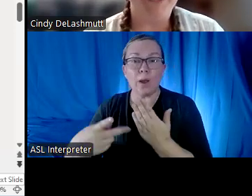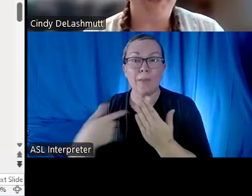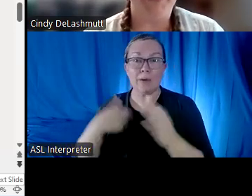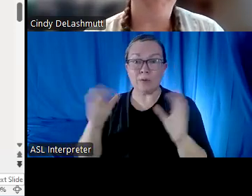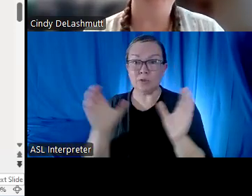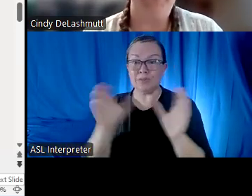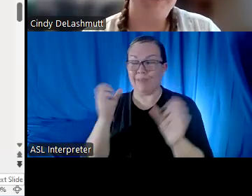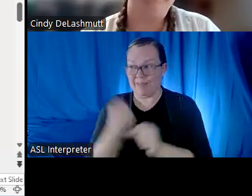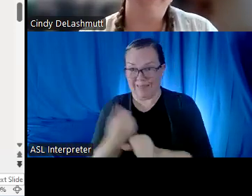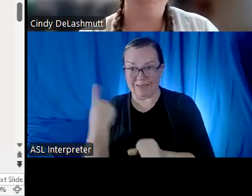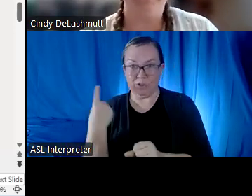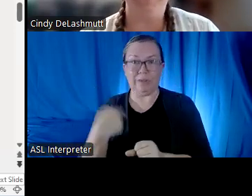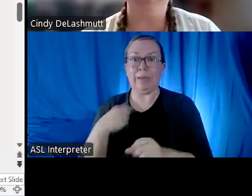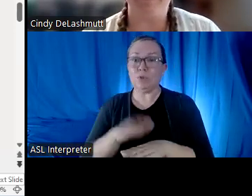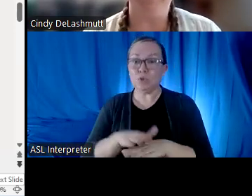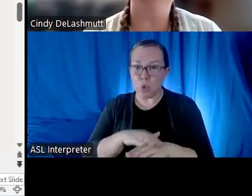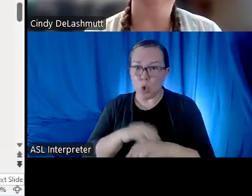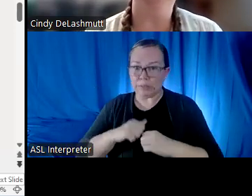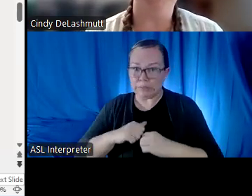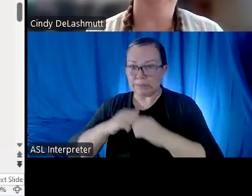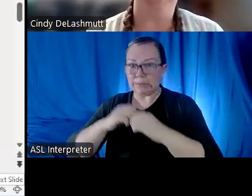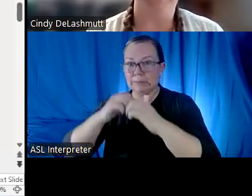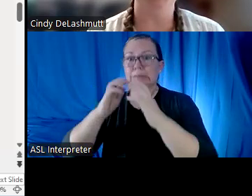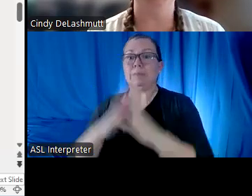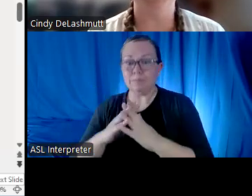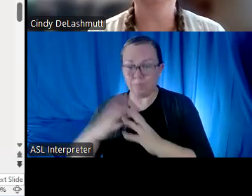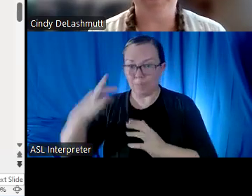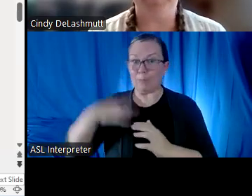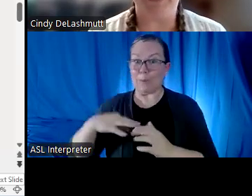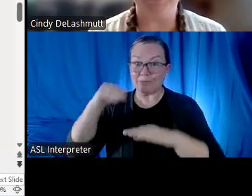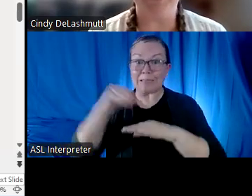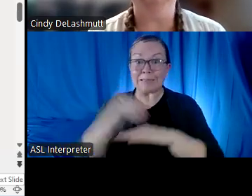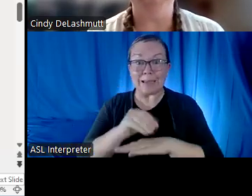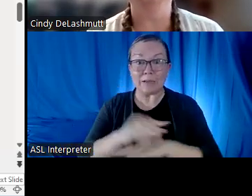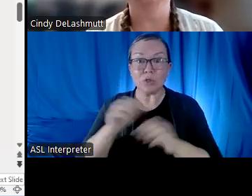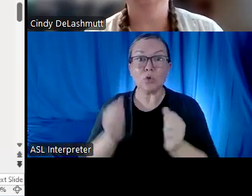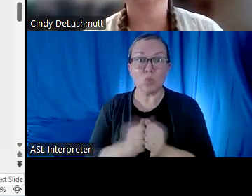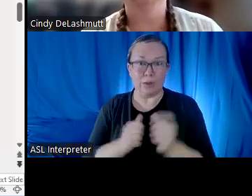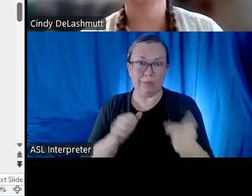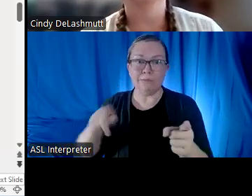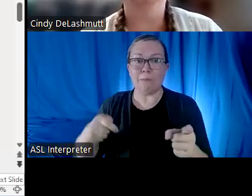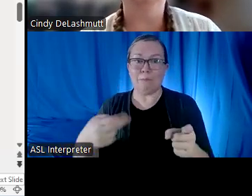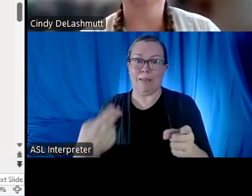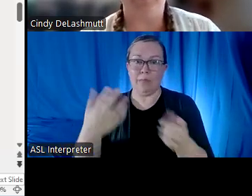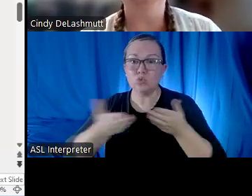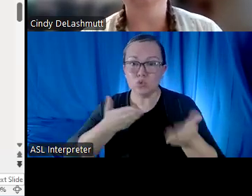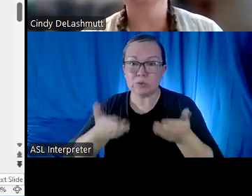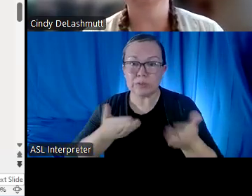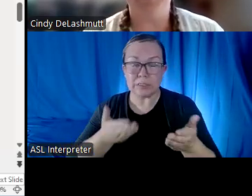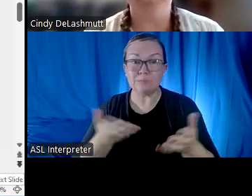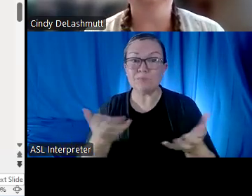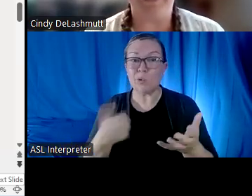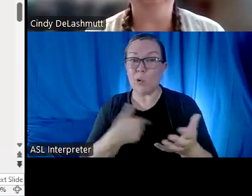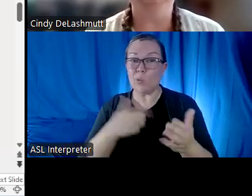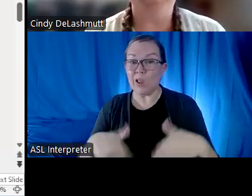certified last year and have slowly been implementing benefits counseling under the Employment Path service. Though what we offer under